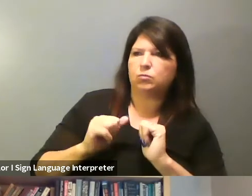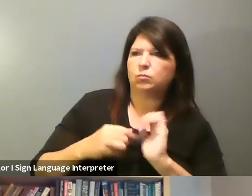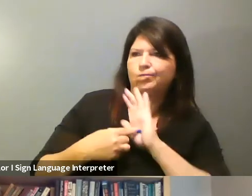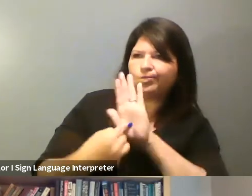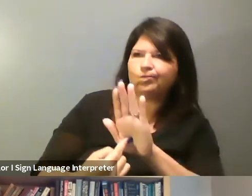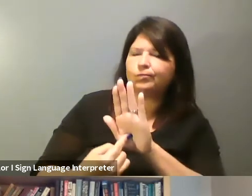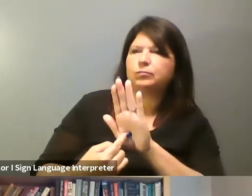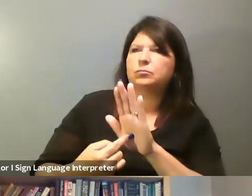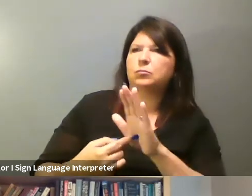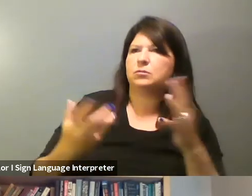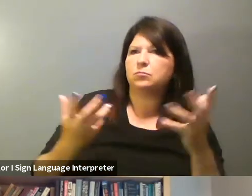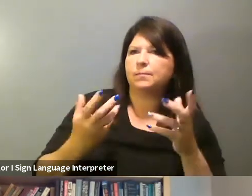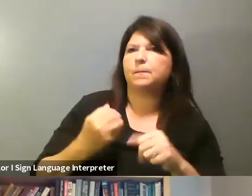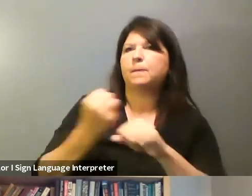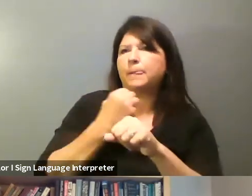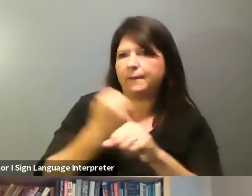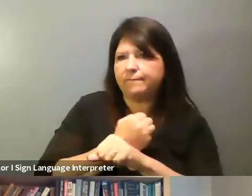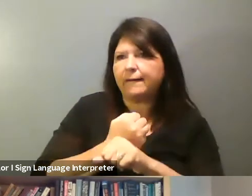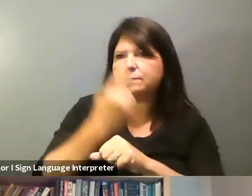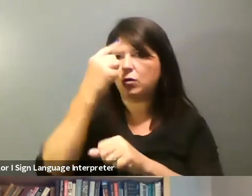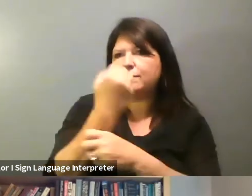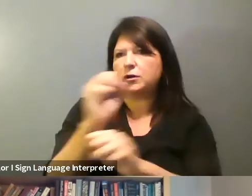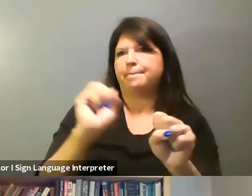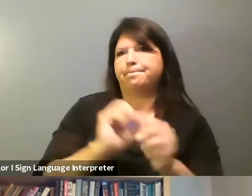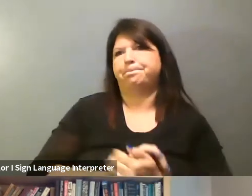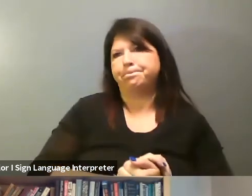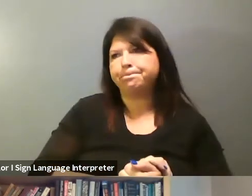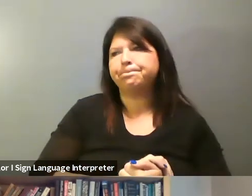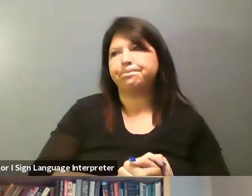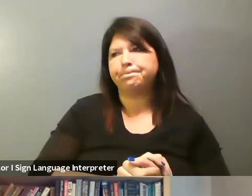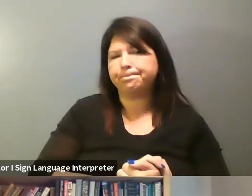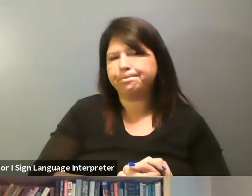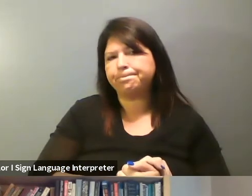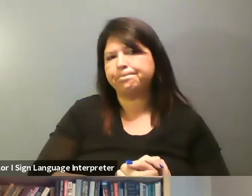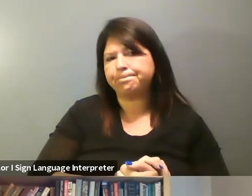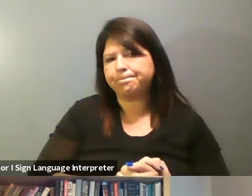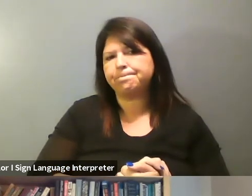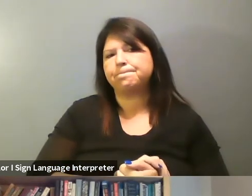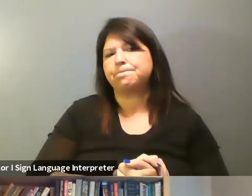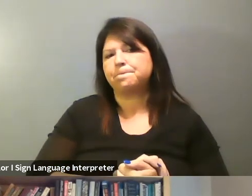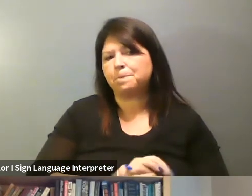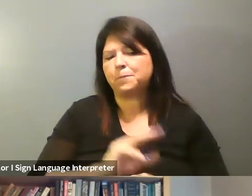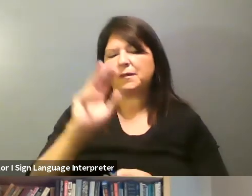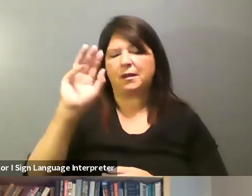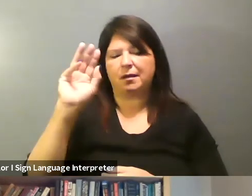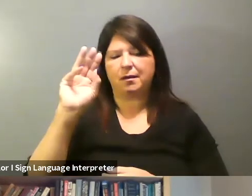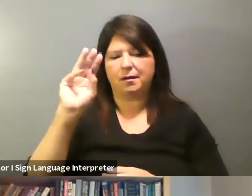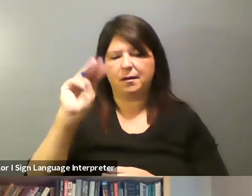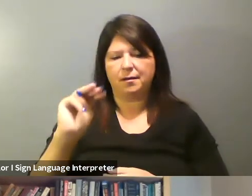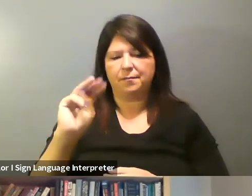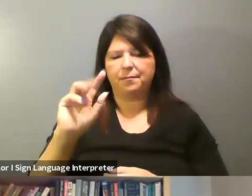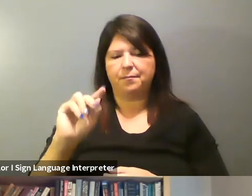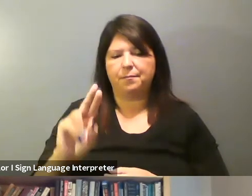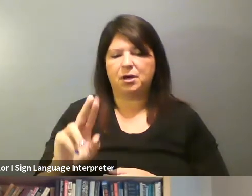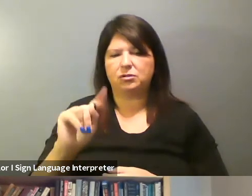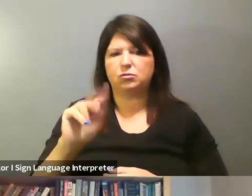fight for freedom for Mutulu. Mutulu Shakur actually is never engaged